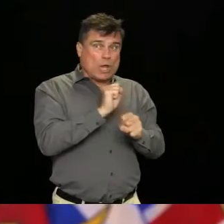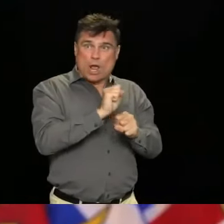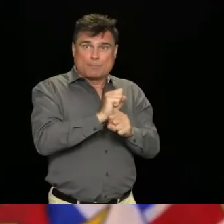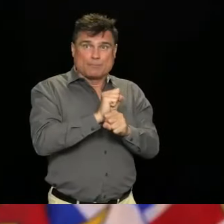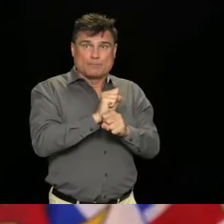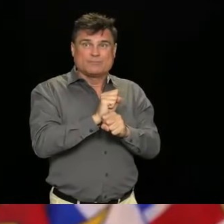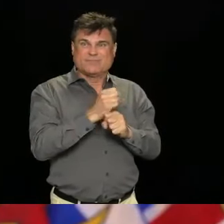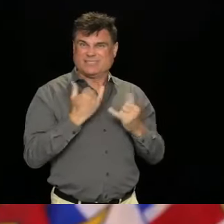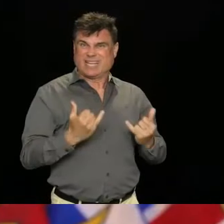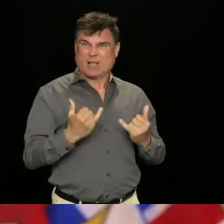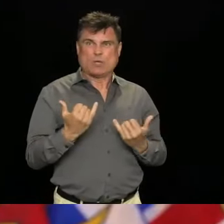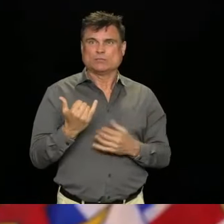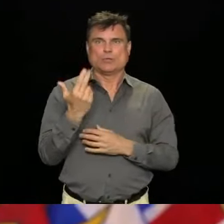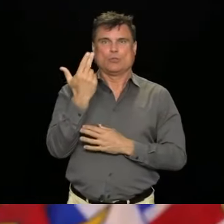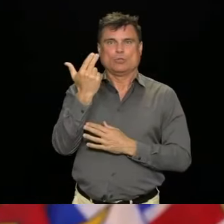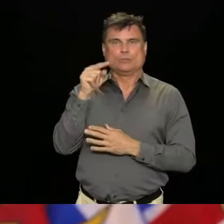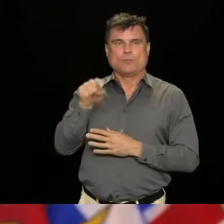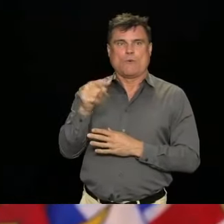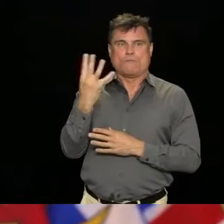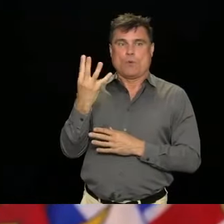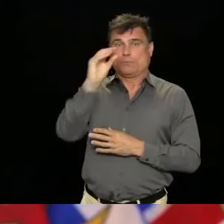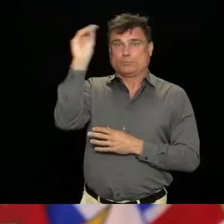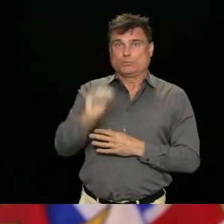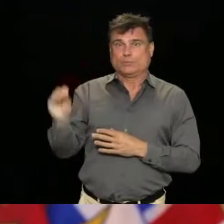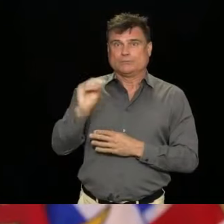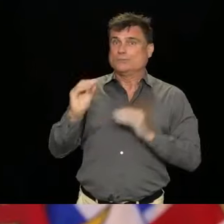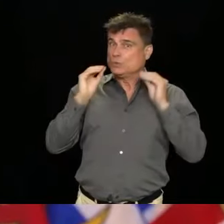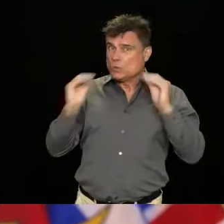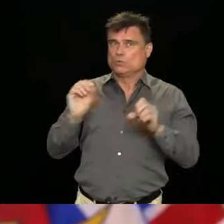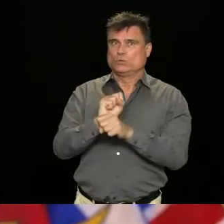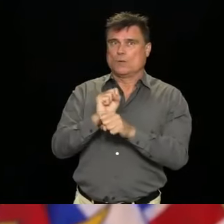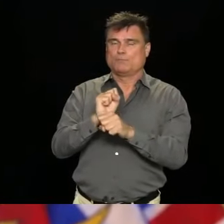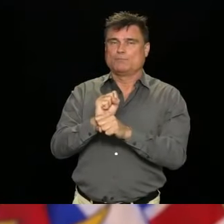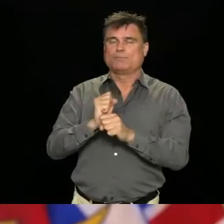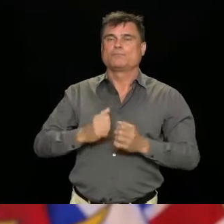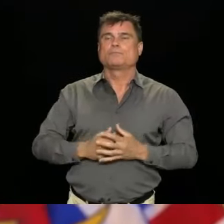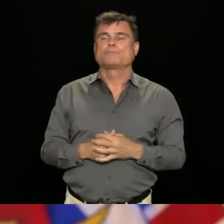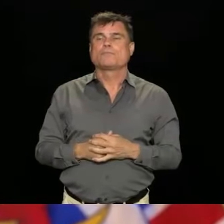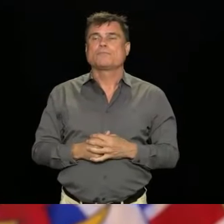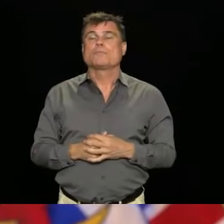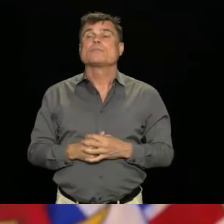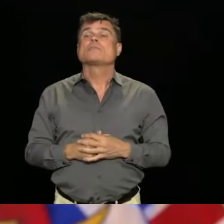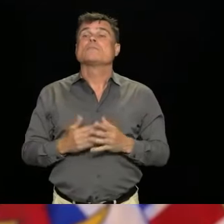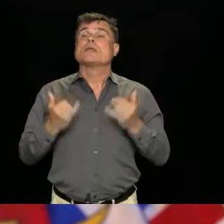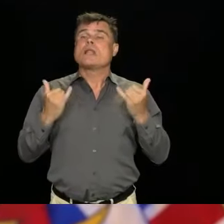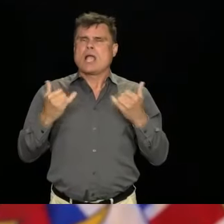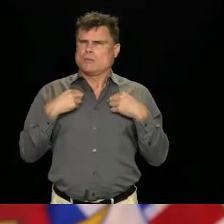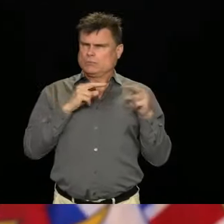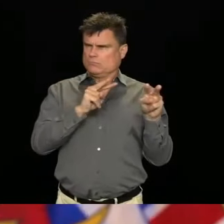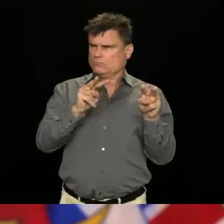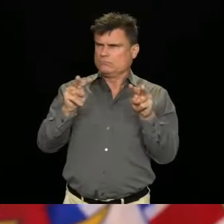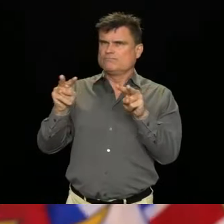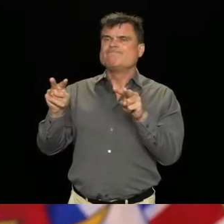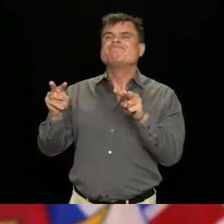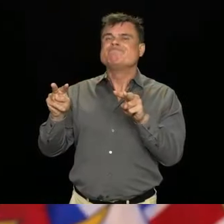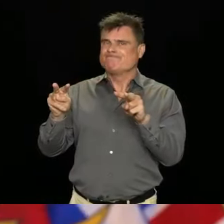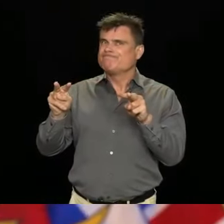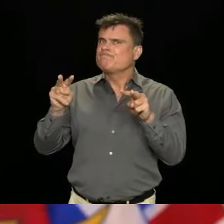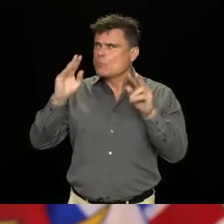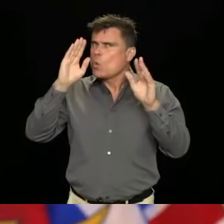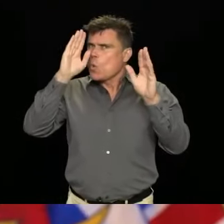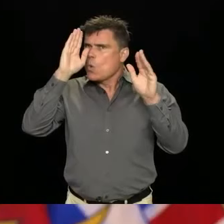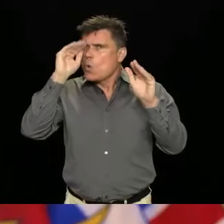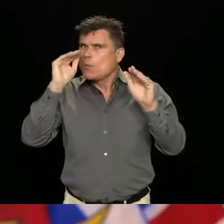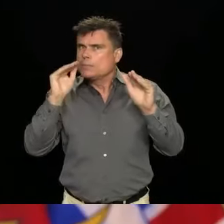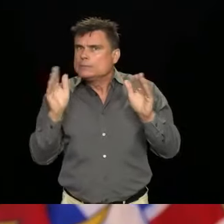13.4%. We are beginning to see some glimmers of increased confidence, but we also know we have a long road ahead of